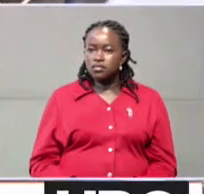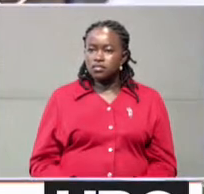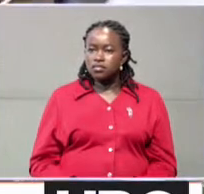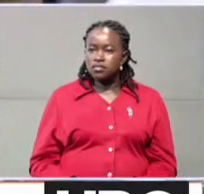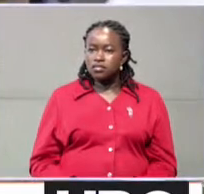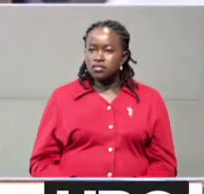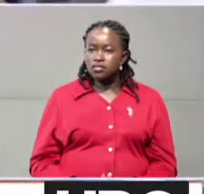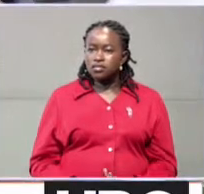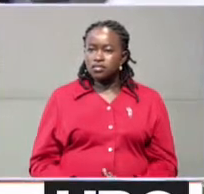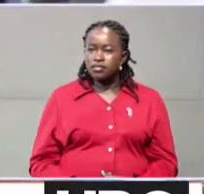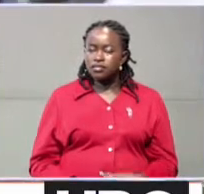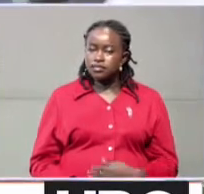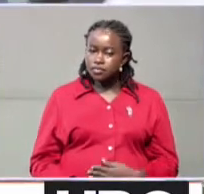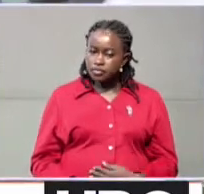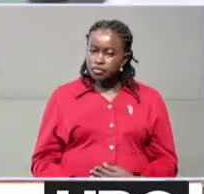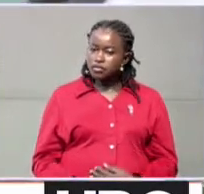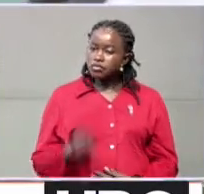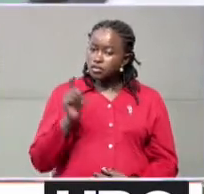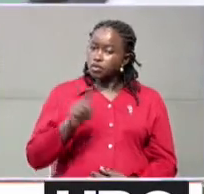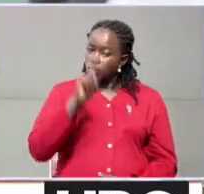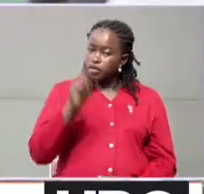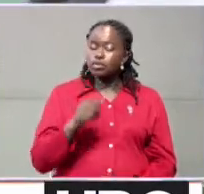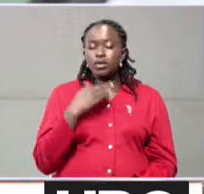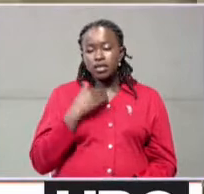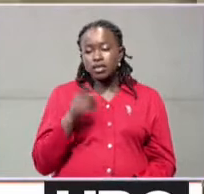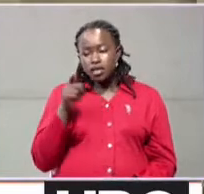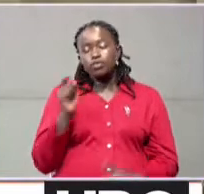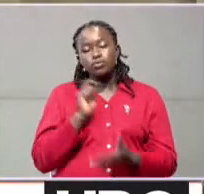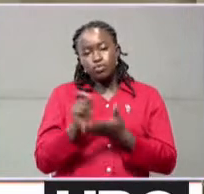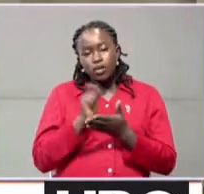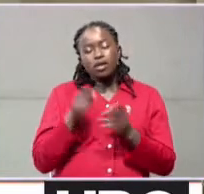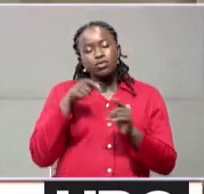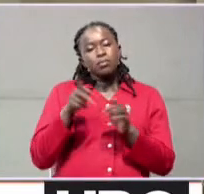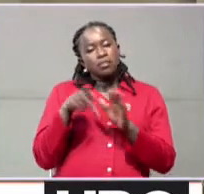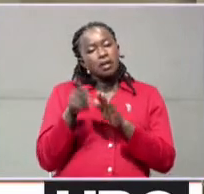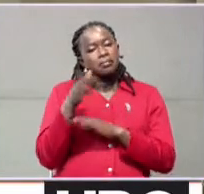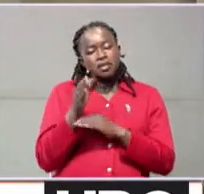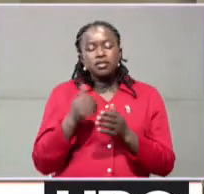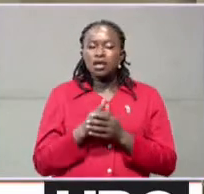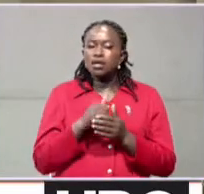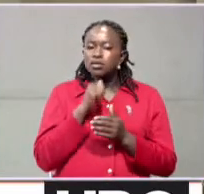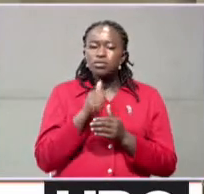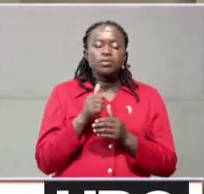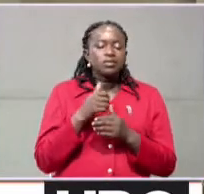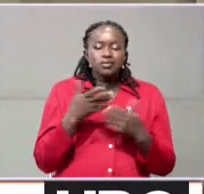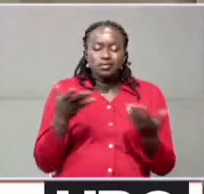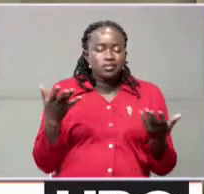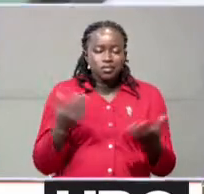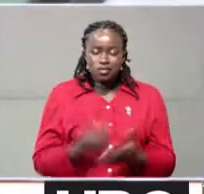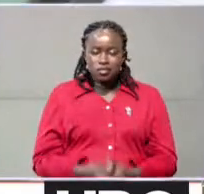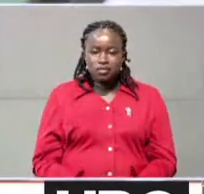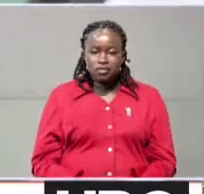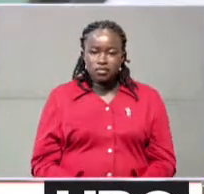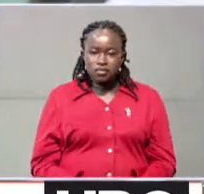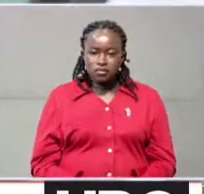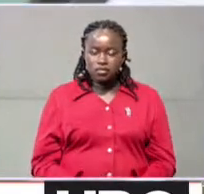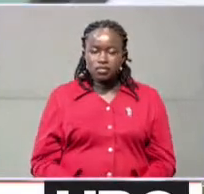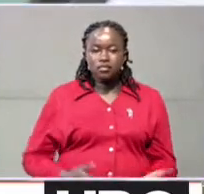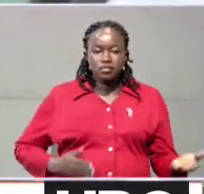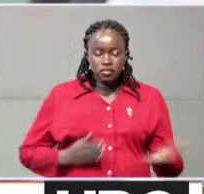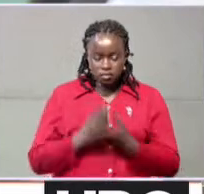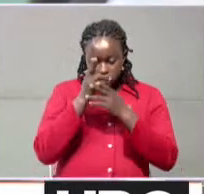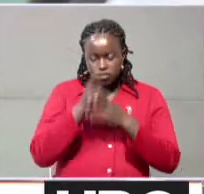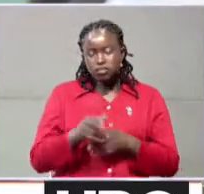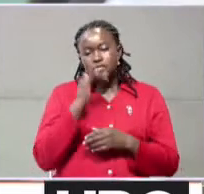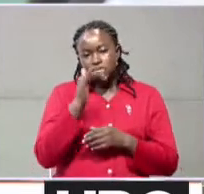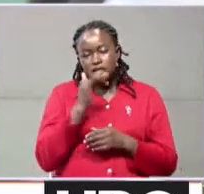this is the question which needed you to write to the prime minister these are not questions that honorable speaker